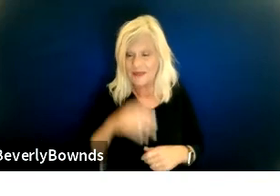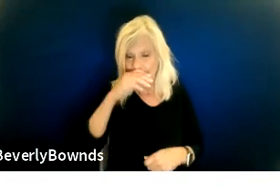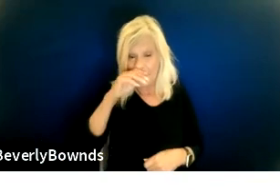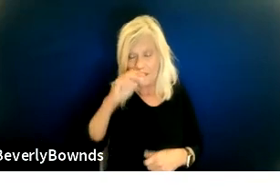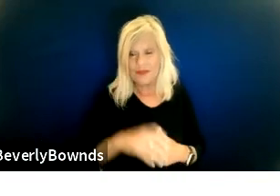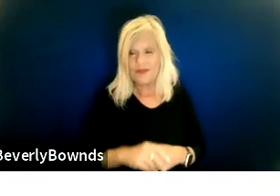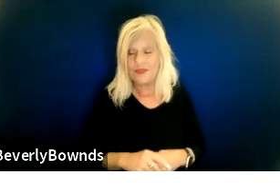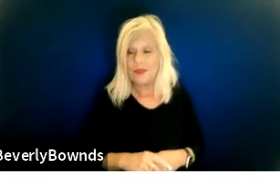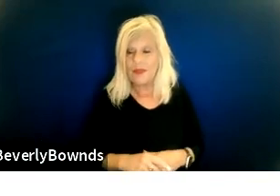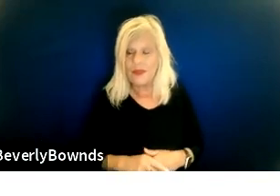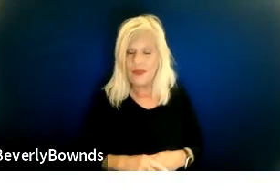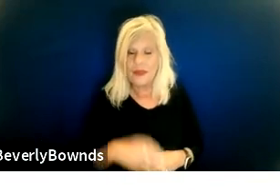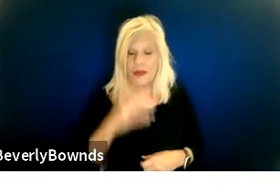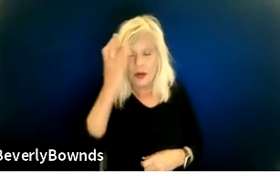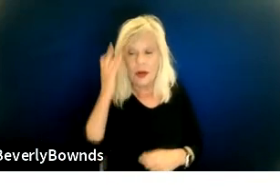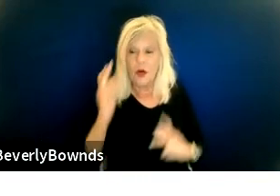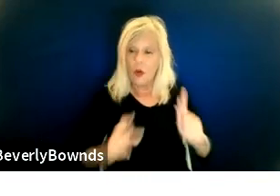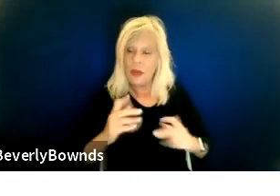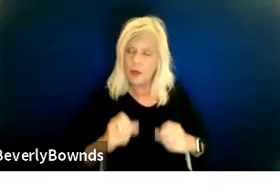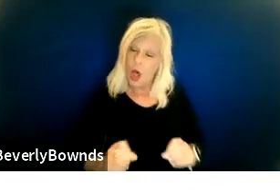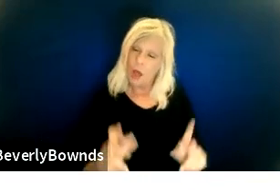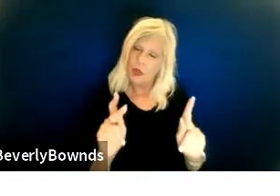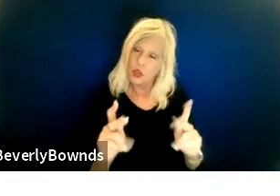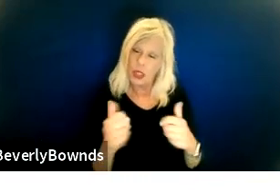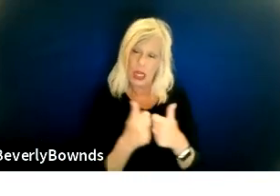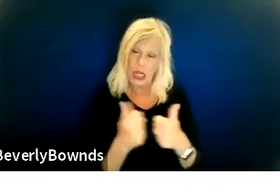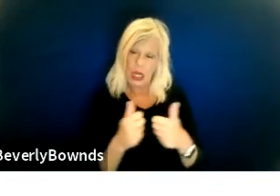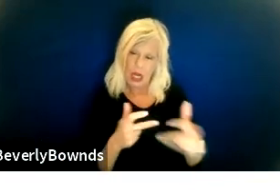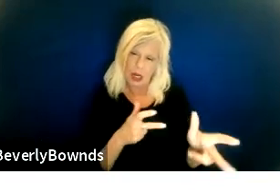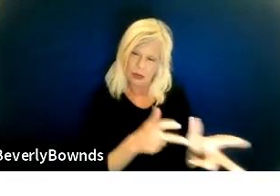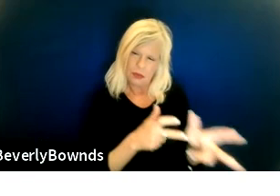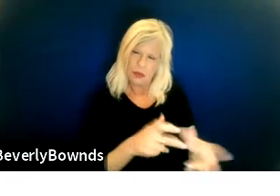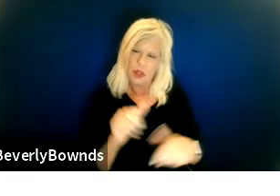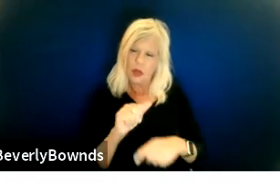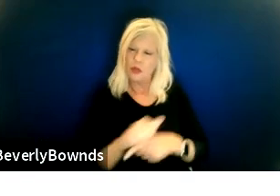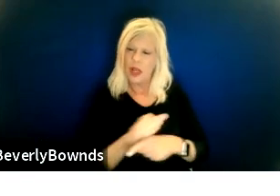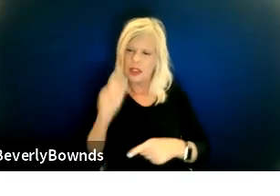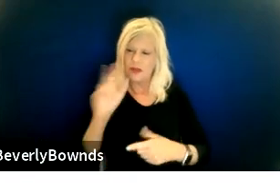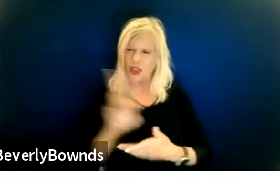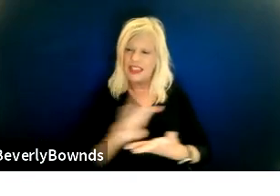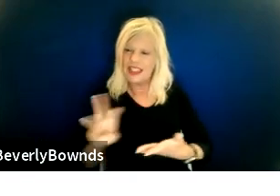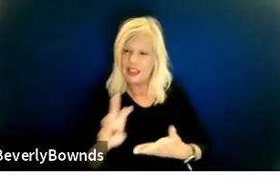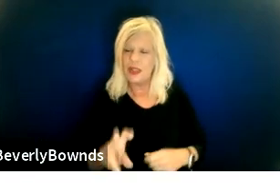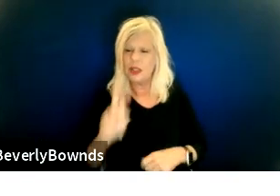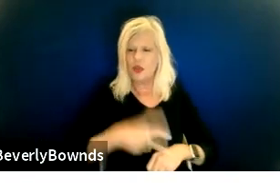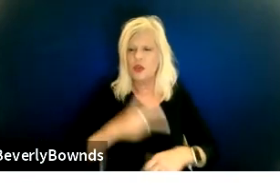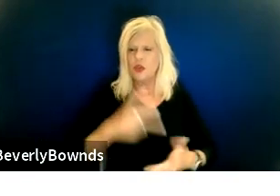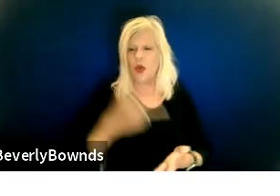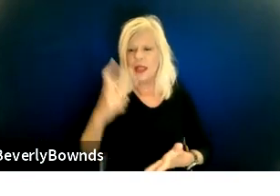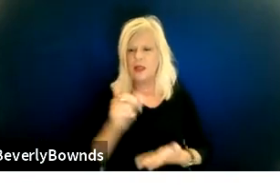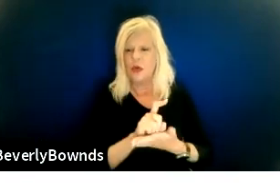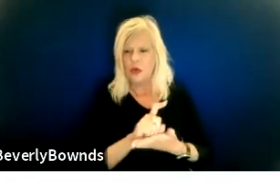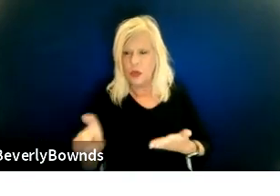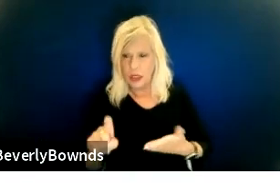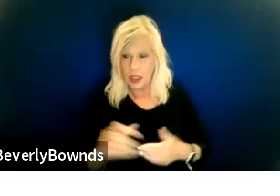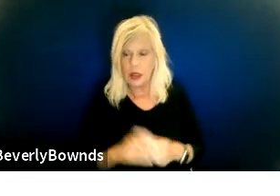that we'll give people an opportunity to practice this over a 6-week period, 2 sessions per week, give